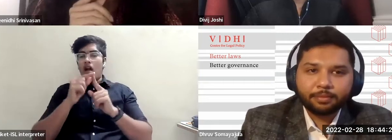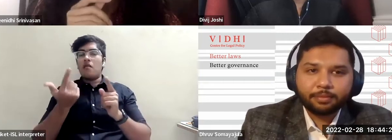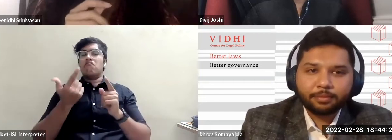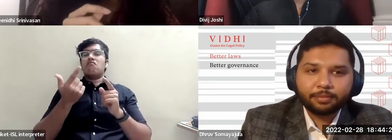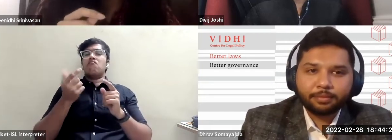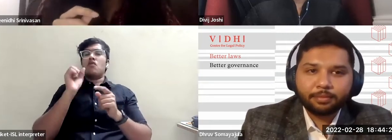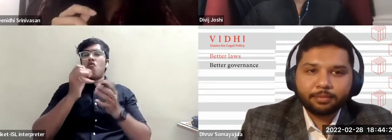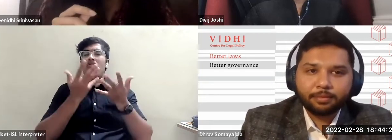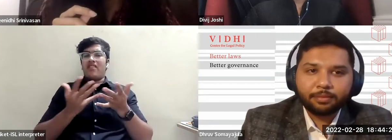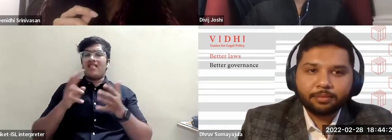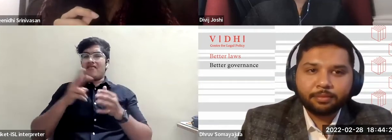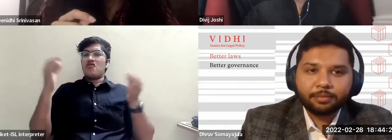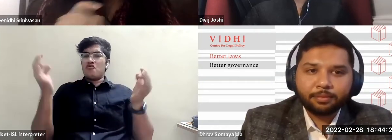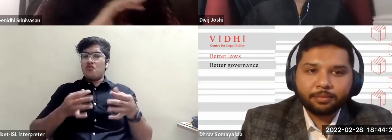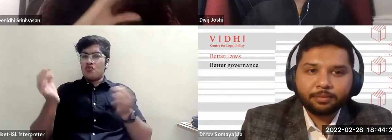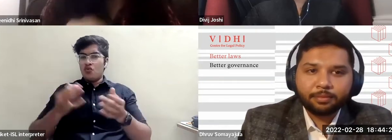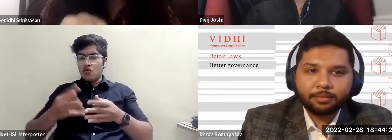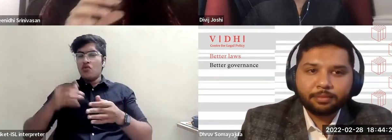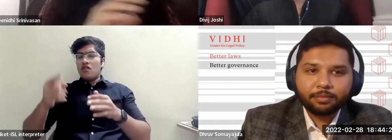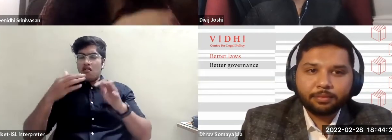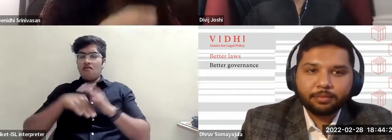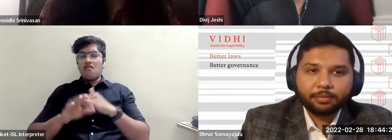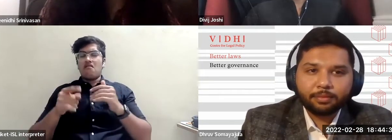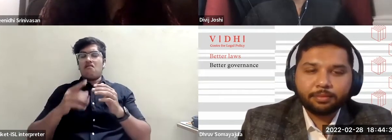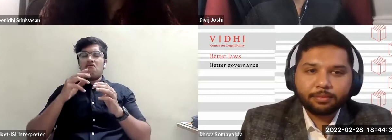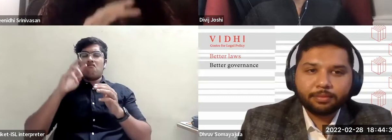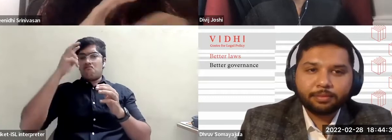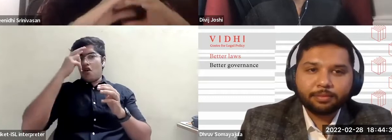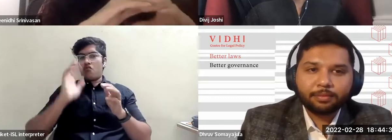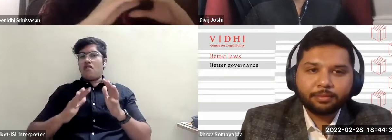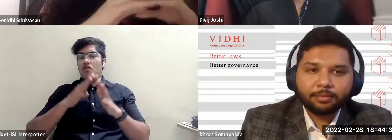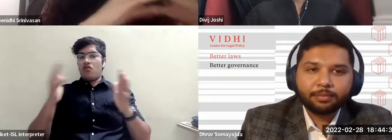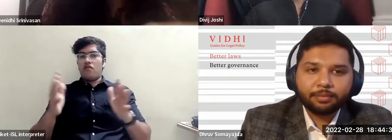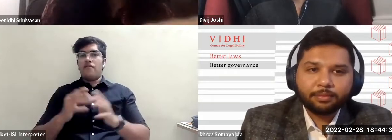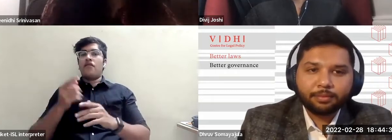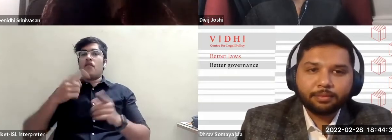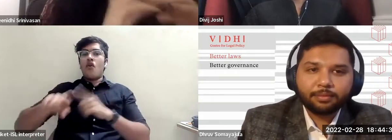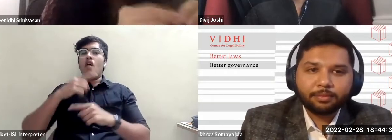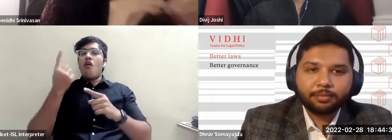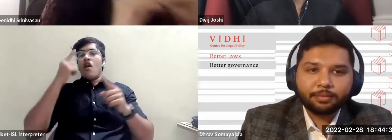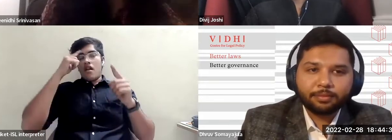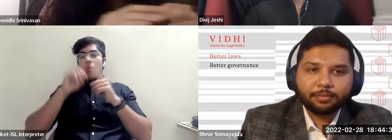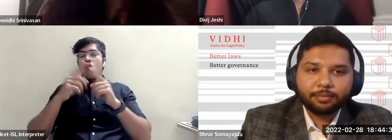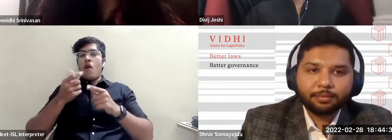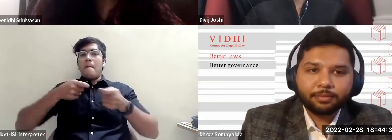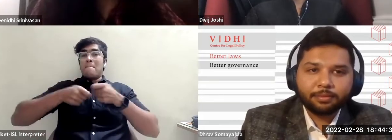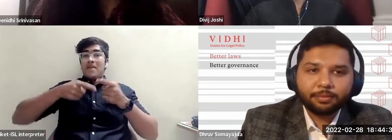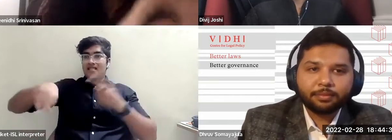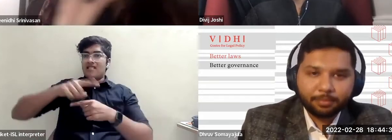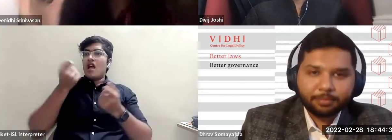But I think just helping a lot of businesses understand that the expectation is